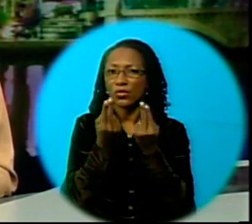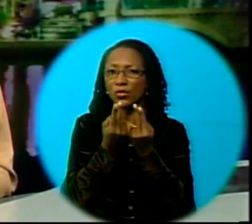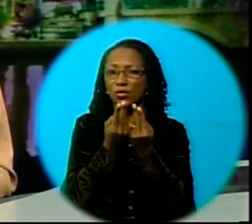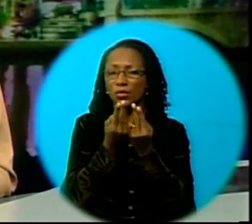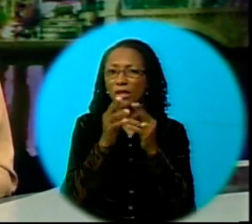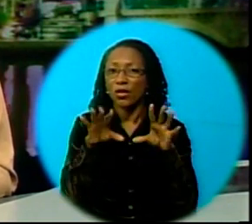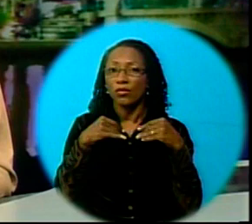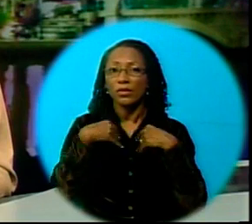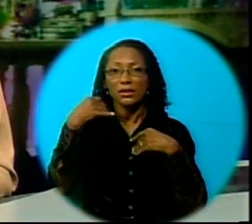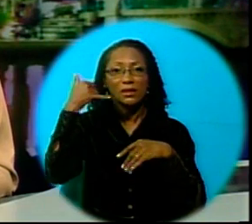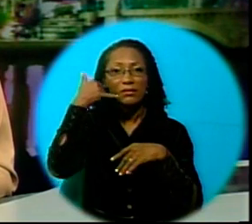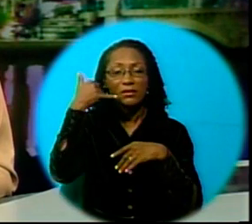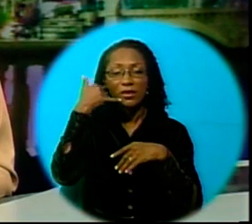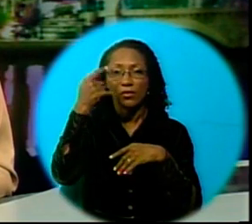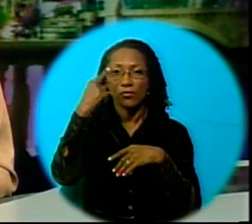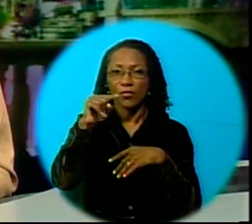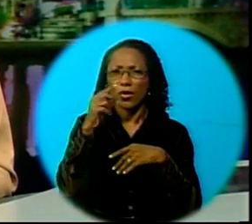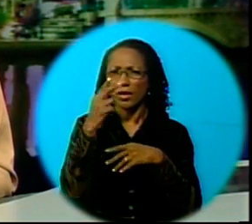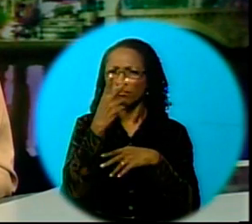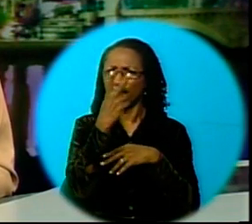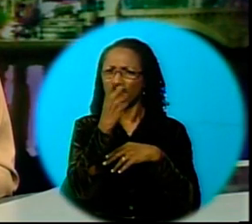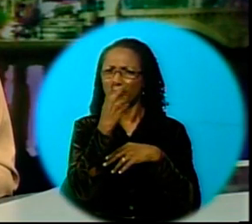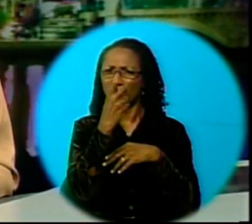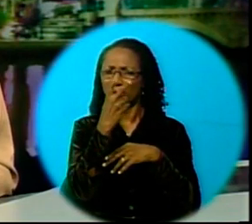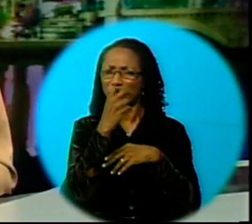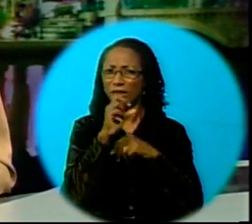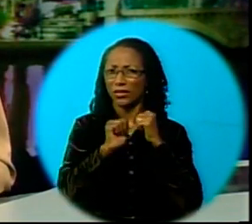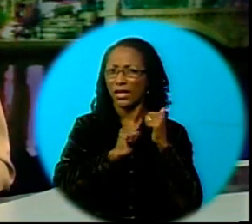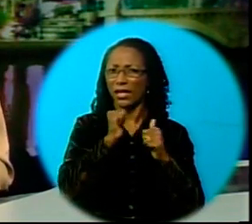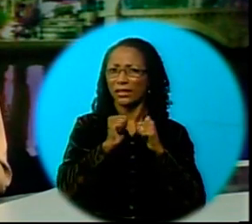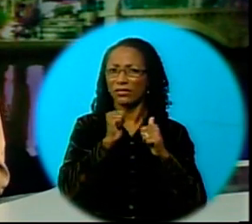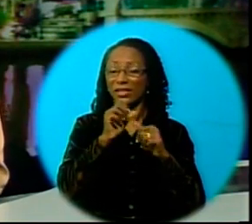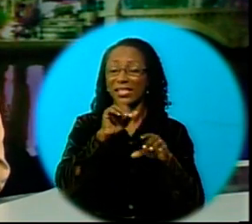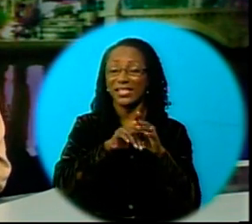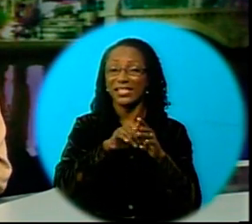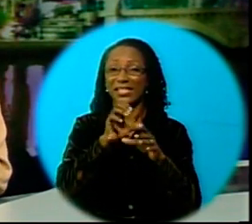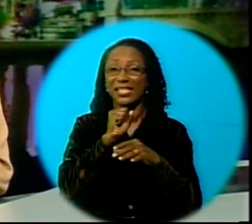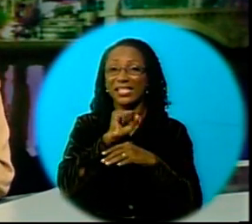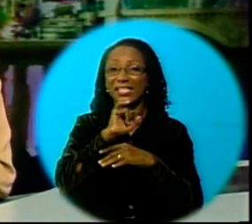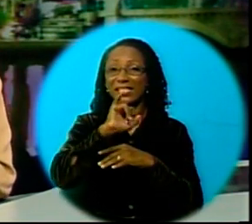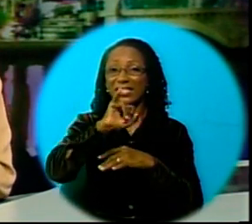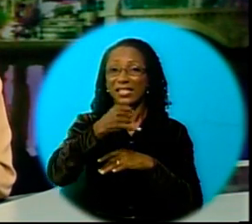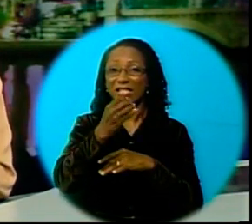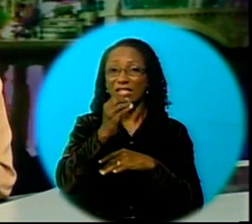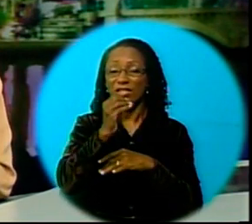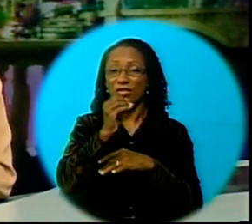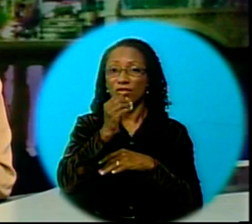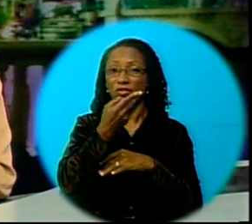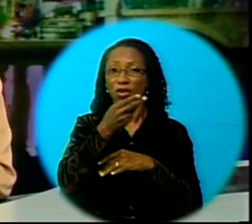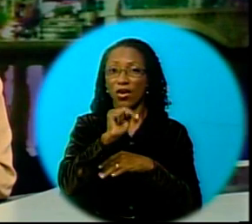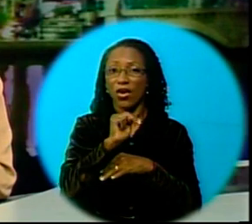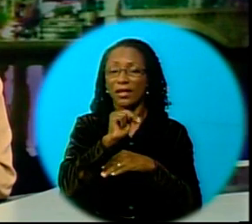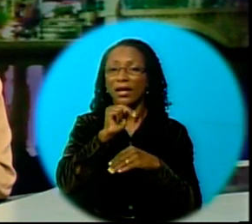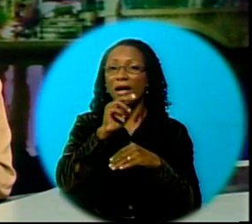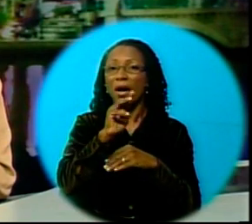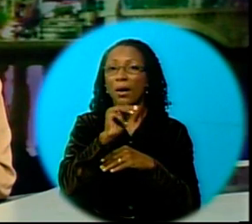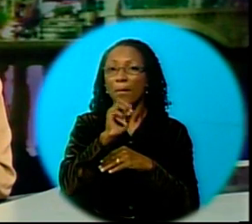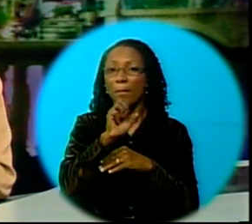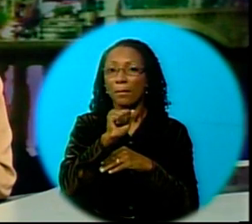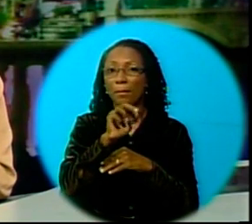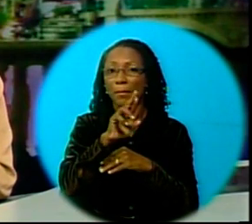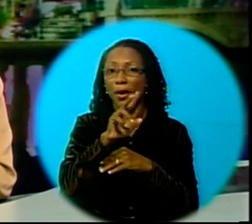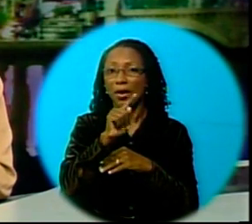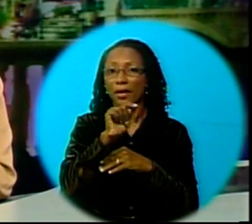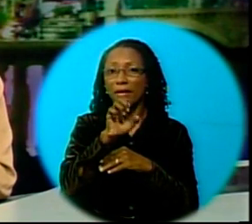at Roches St. John, close to Martins Bay. A total of 350 sea eggs were seized. The men